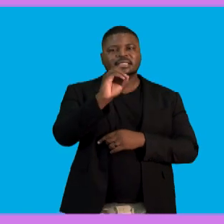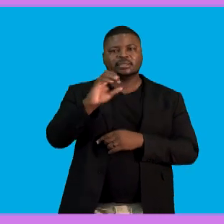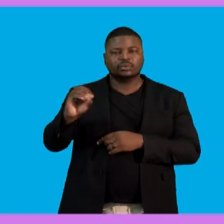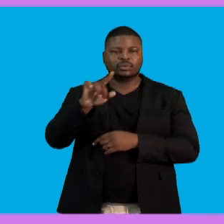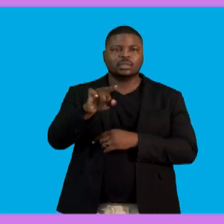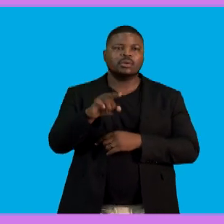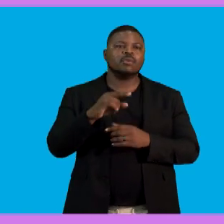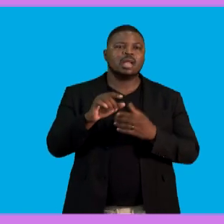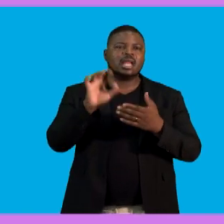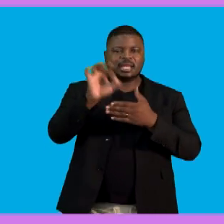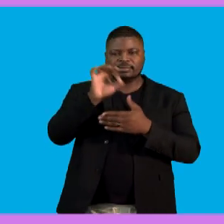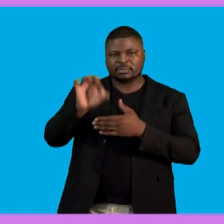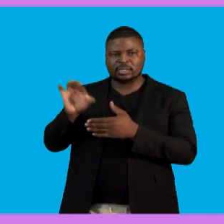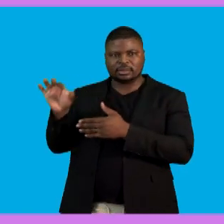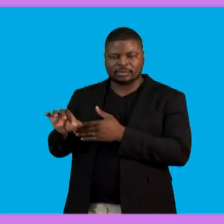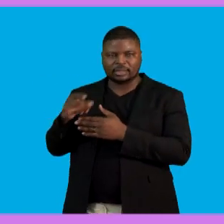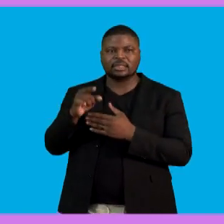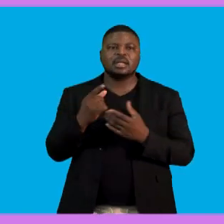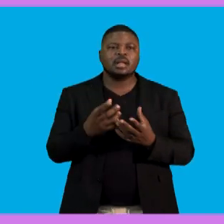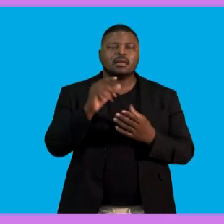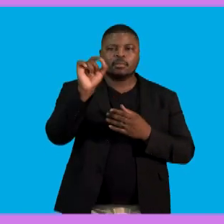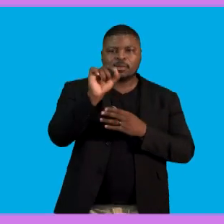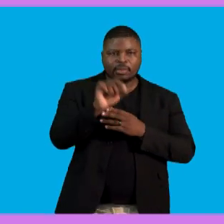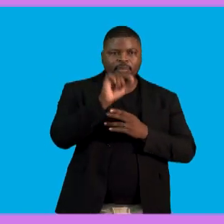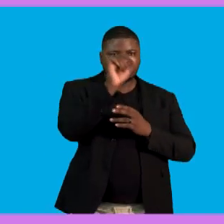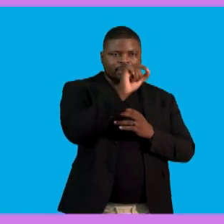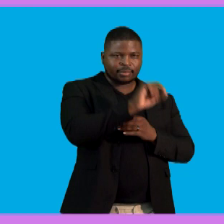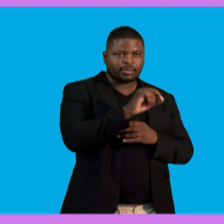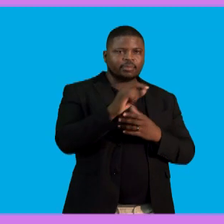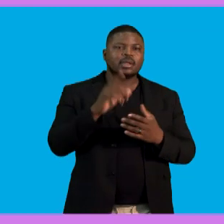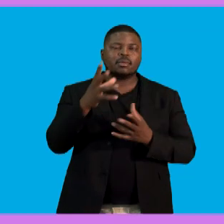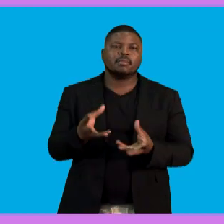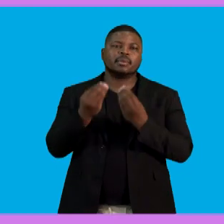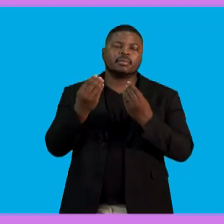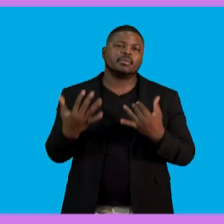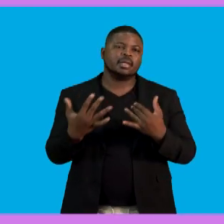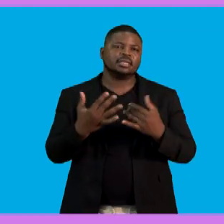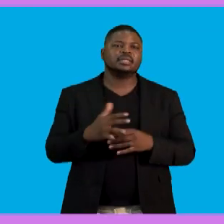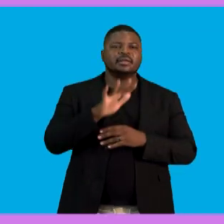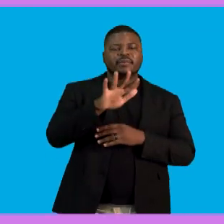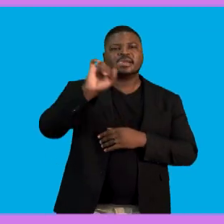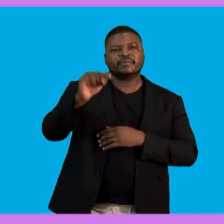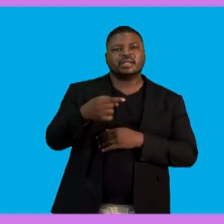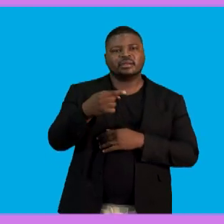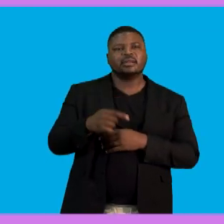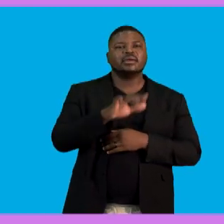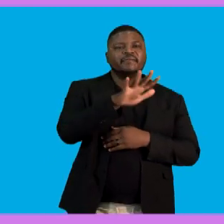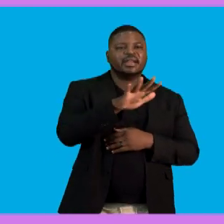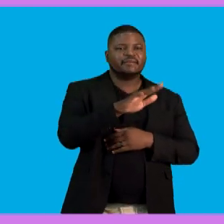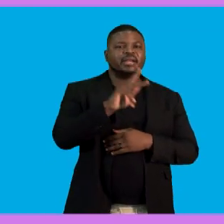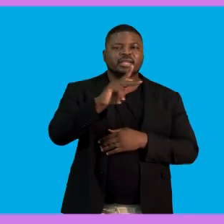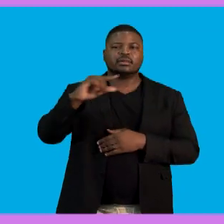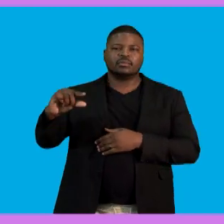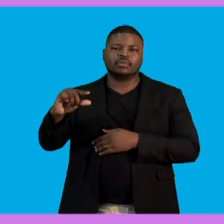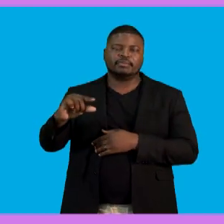cancel each other. We've got 3 this side. We also have 3 this side. So 5 divided by 1 will give us 5 kilograms.